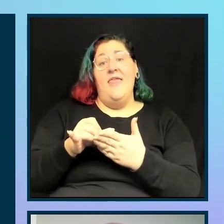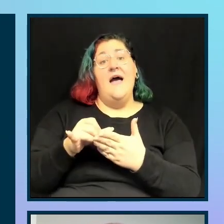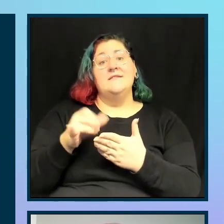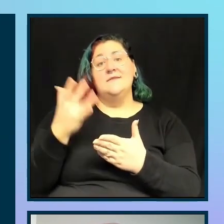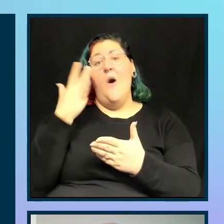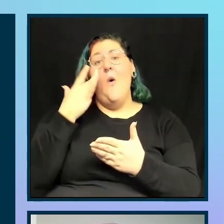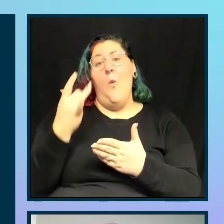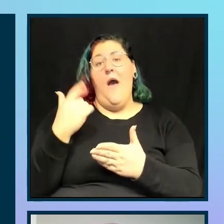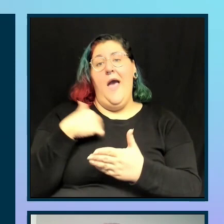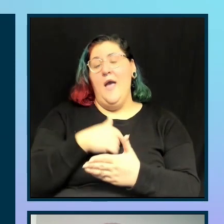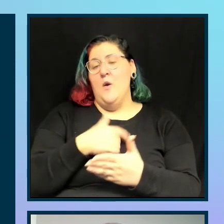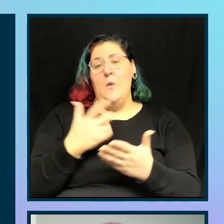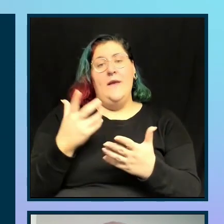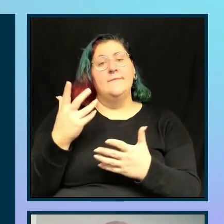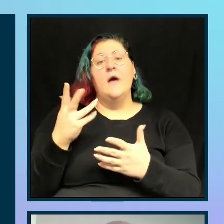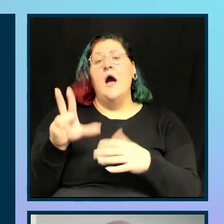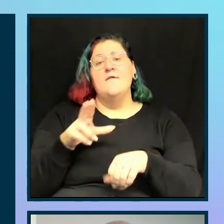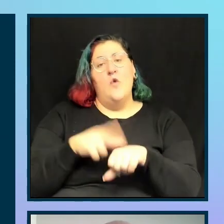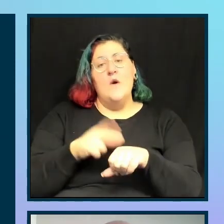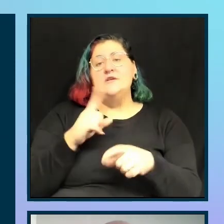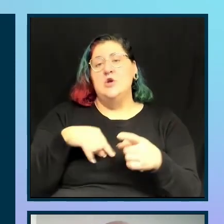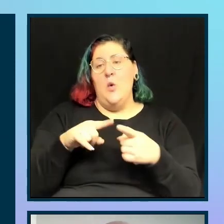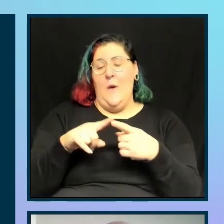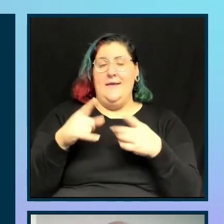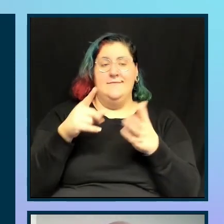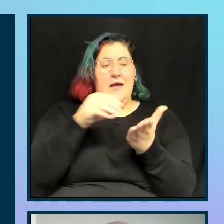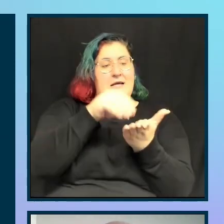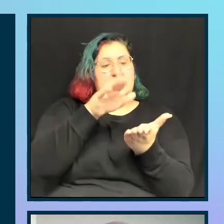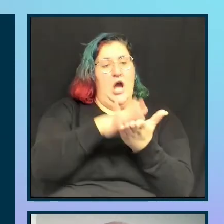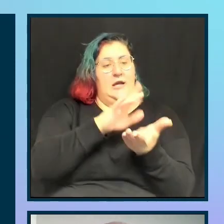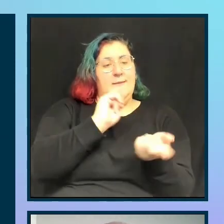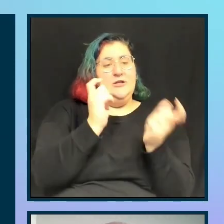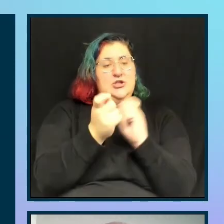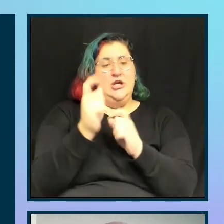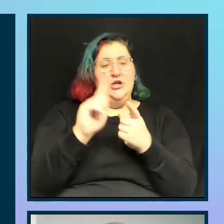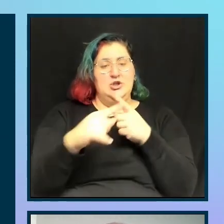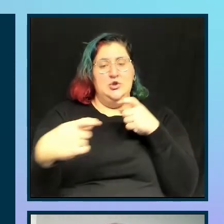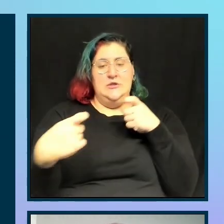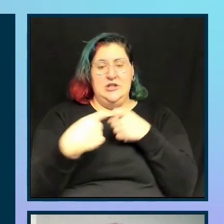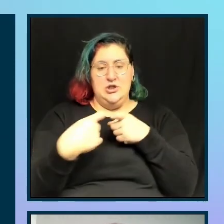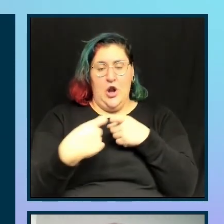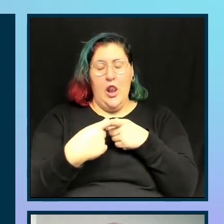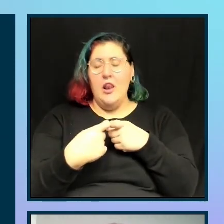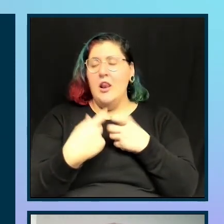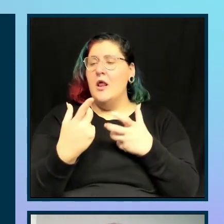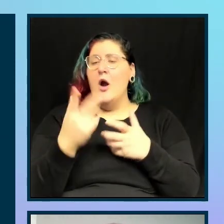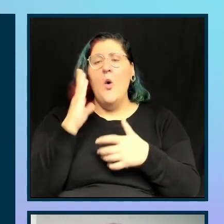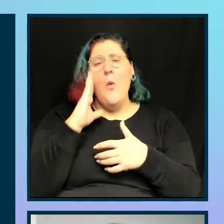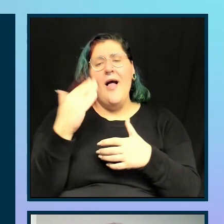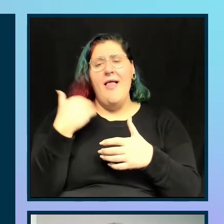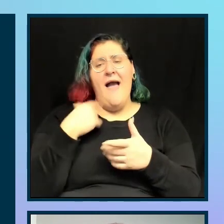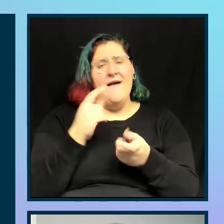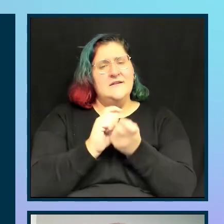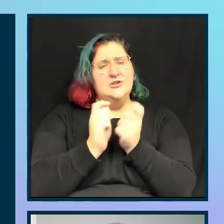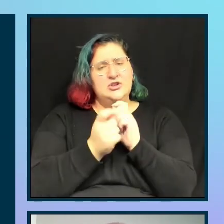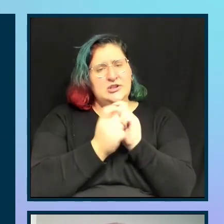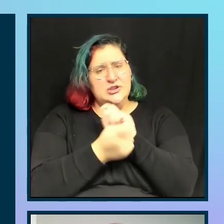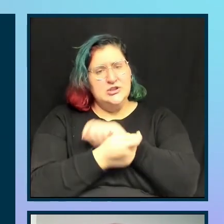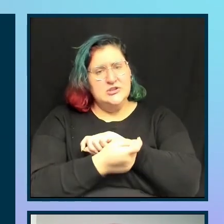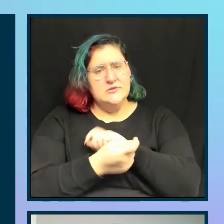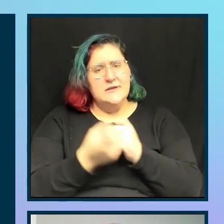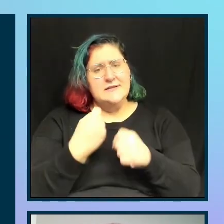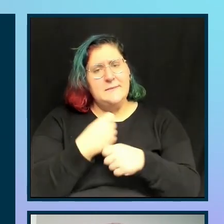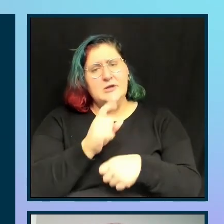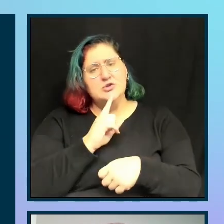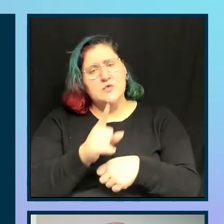changes when a document is born digital. There are editing phases that take place, there are proofs that are released. And in order to ensure that you have a